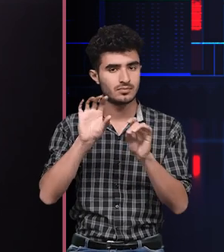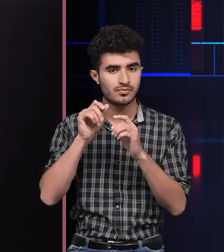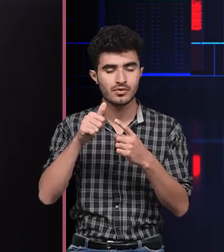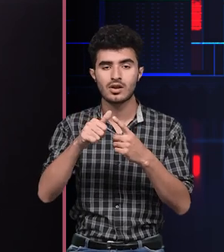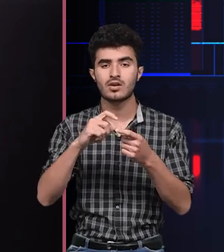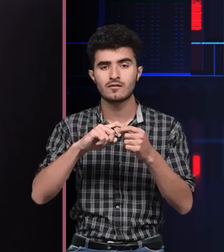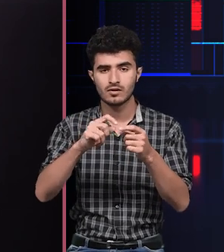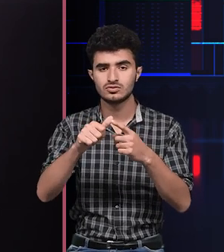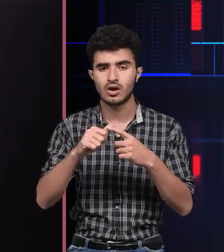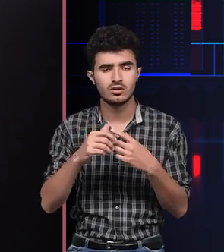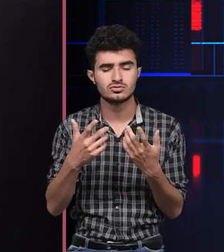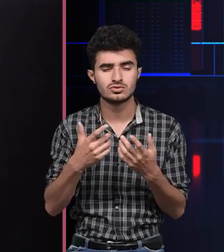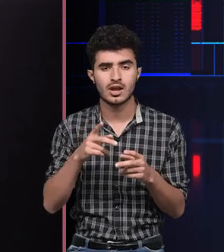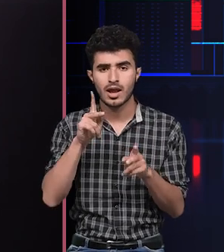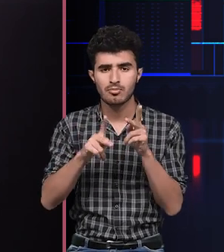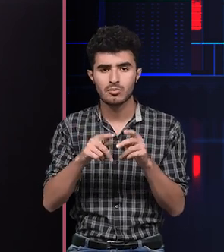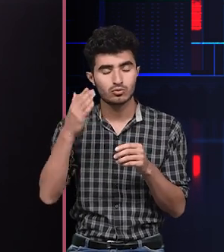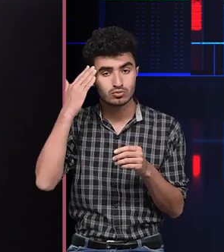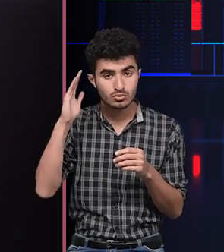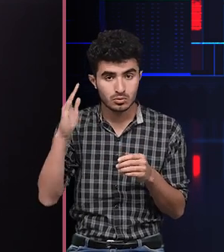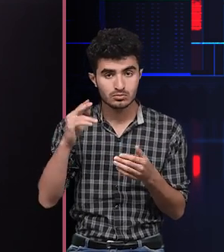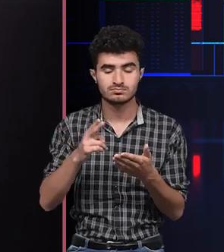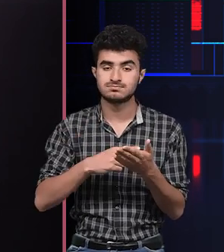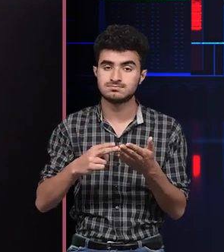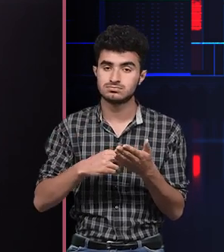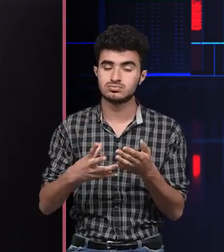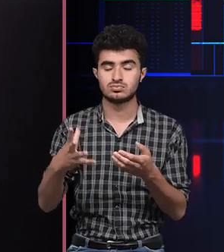any answers, whatever it is that you're looking for.